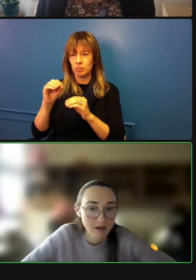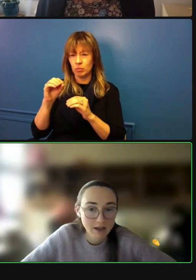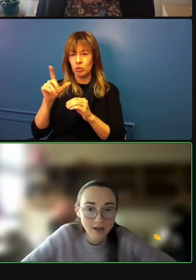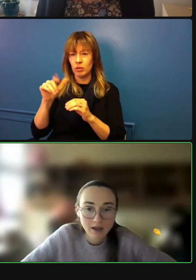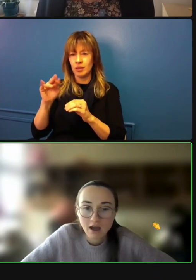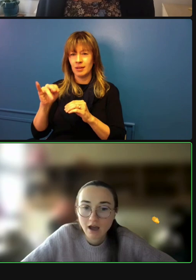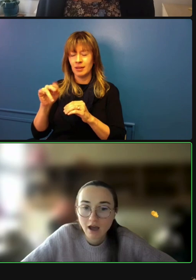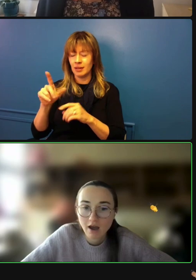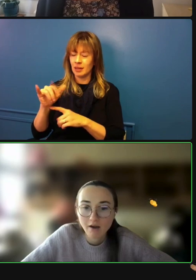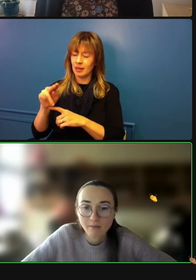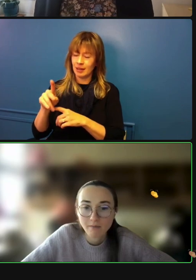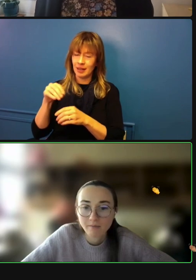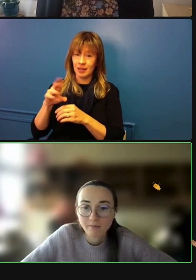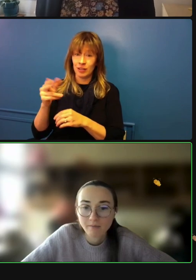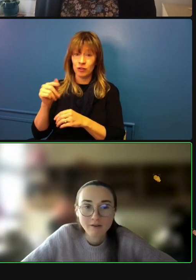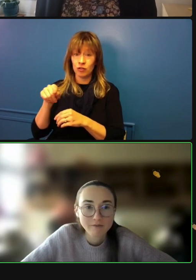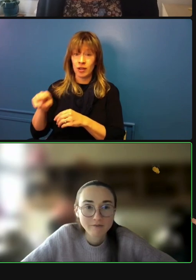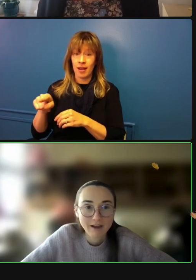trainee Q&A.